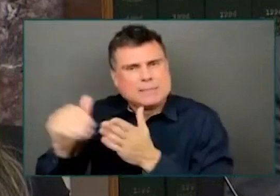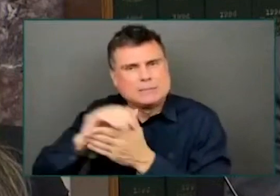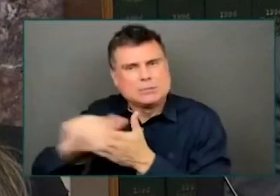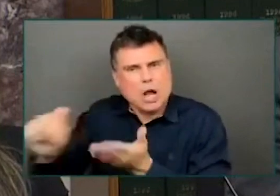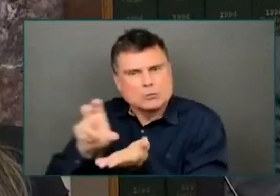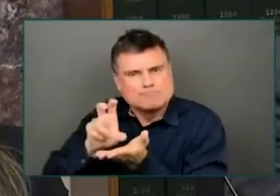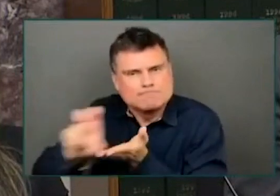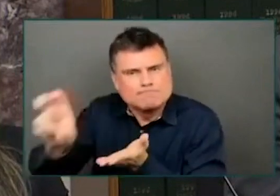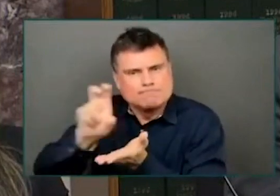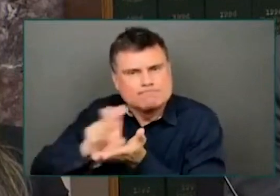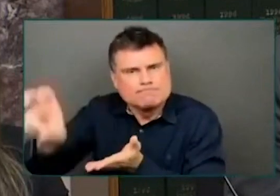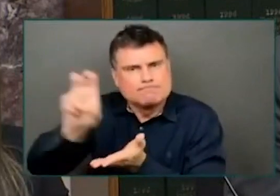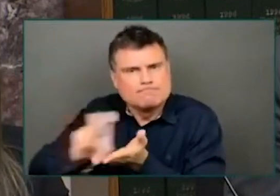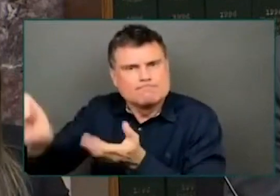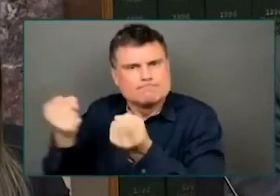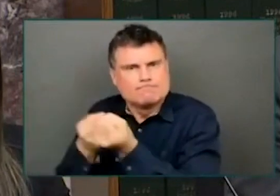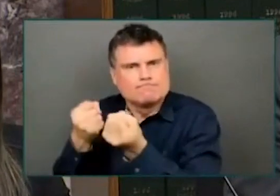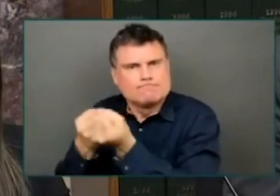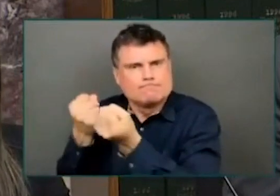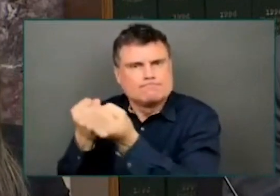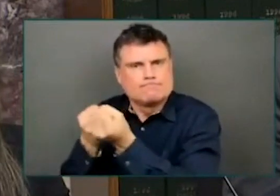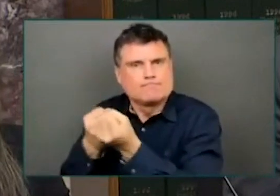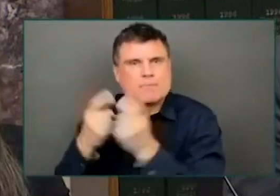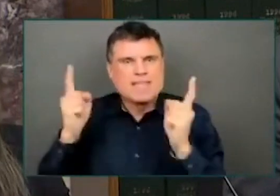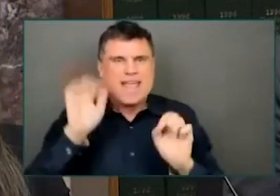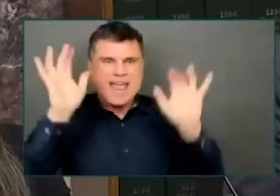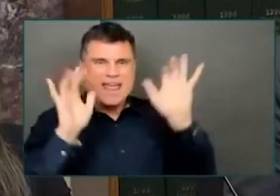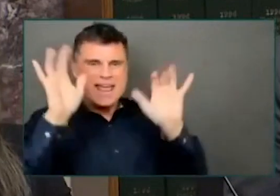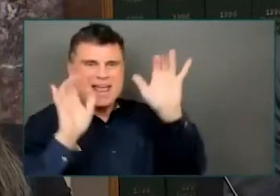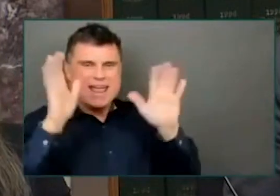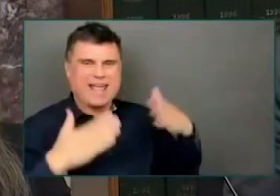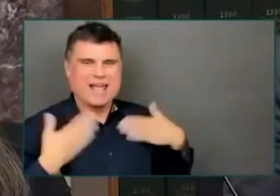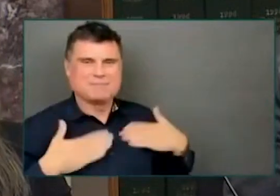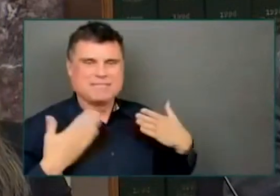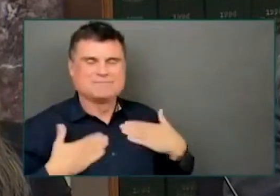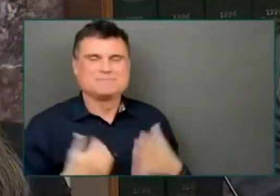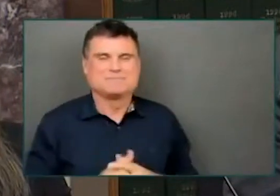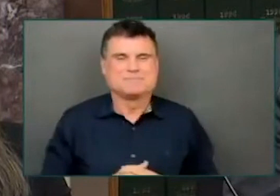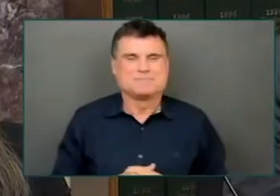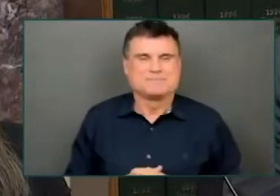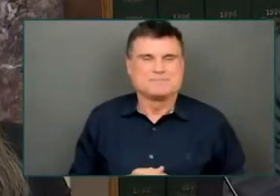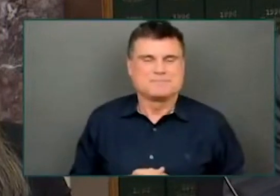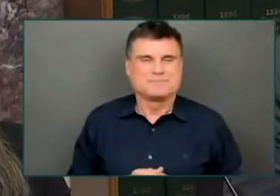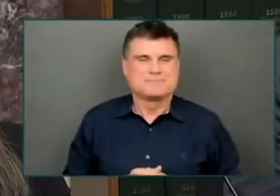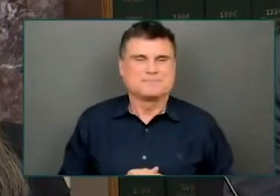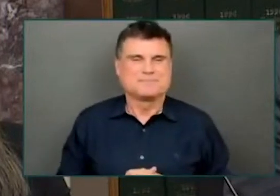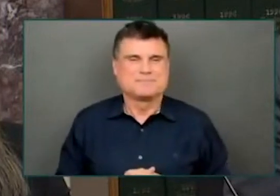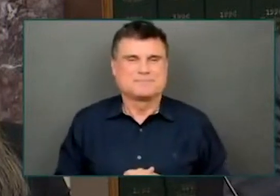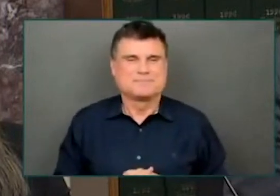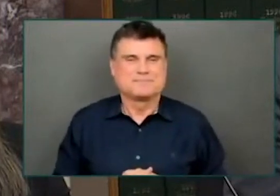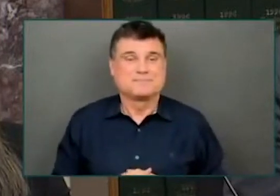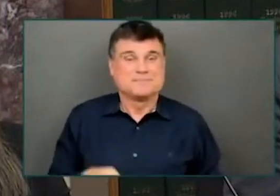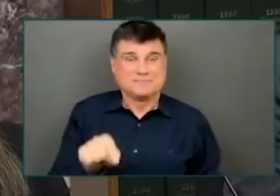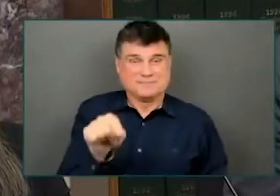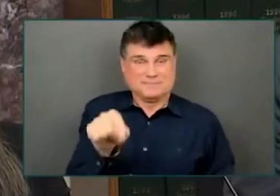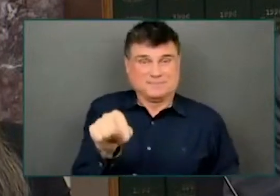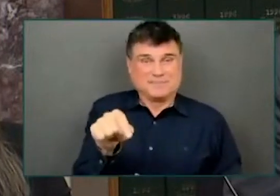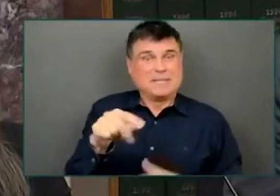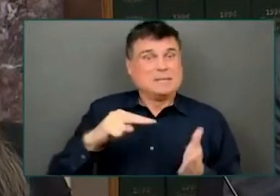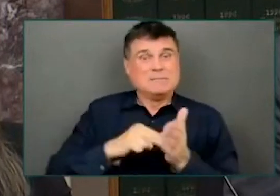the minister is happy. This new funding will keep BC mining at the forefront of sustainability, create jobs, and